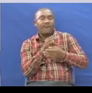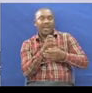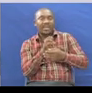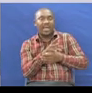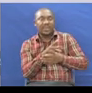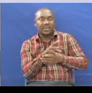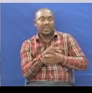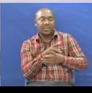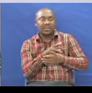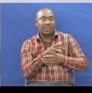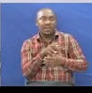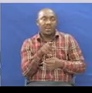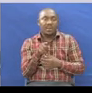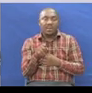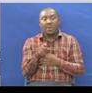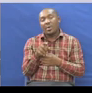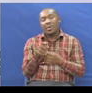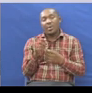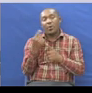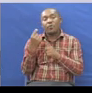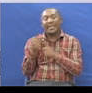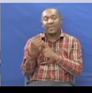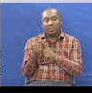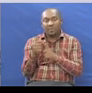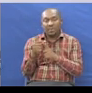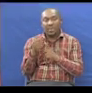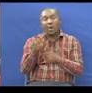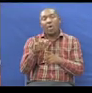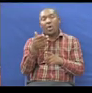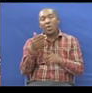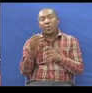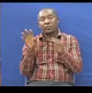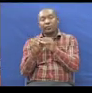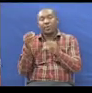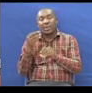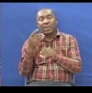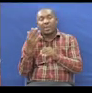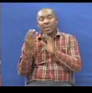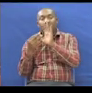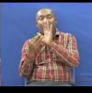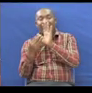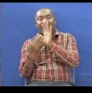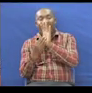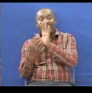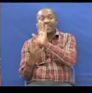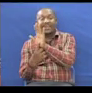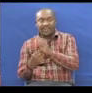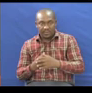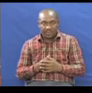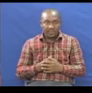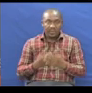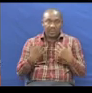factors of the term of the number 96, the factors of this product. Look at this one here.